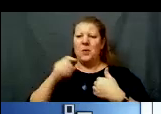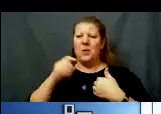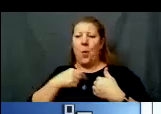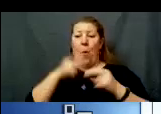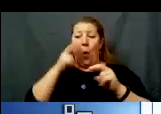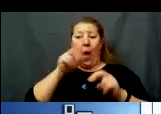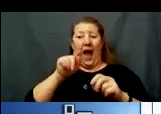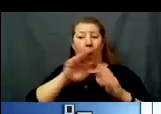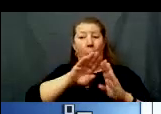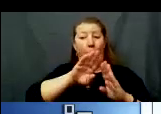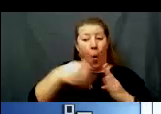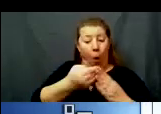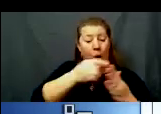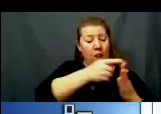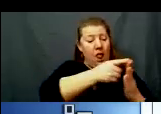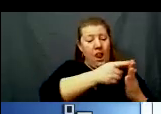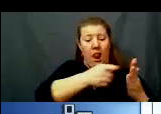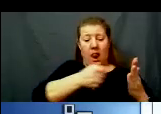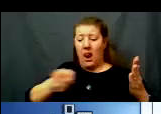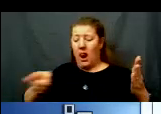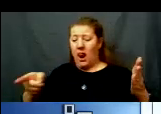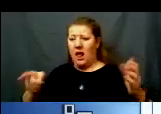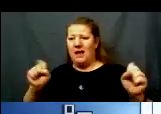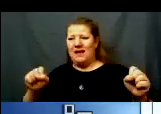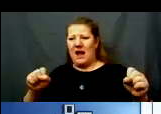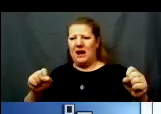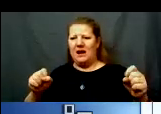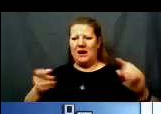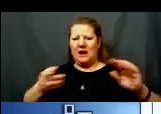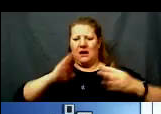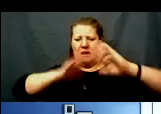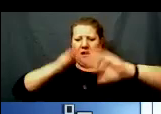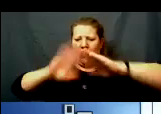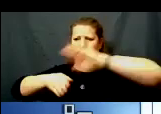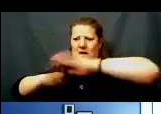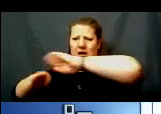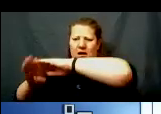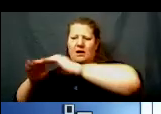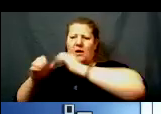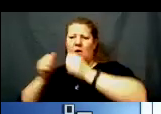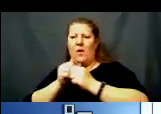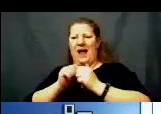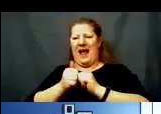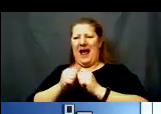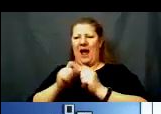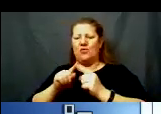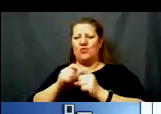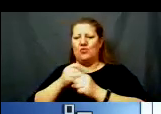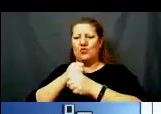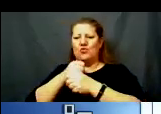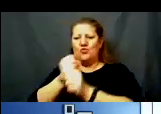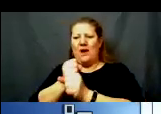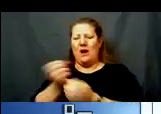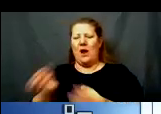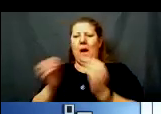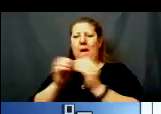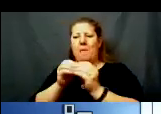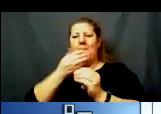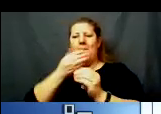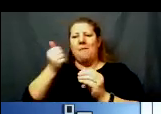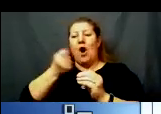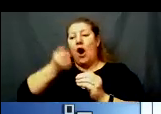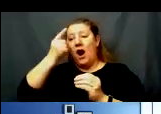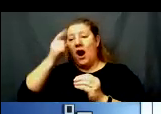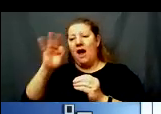difference and how these intersect with environmental harm with an eye toward creating a more robust theory and understanding